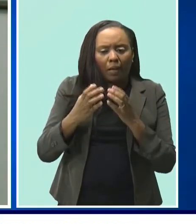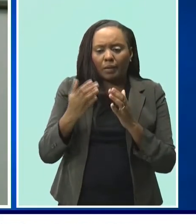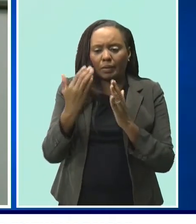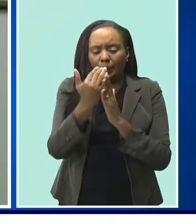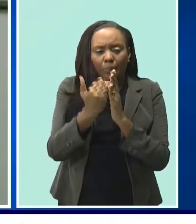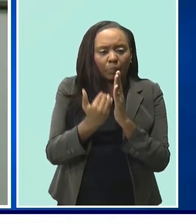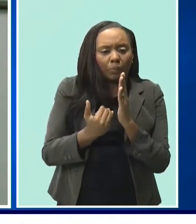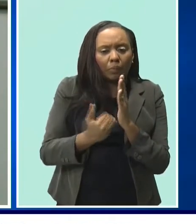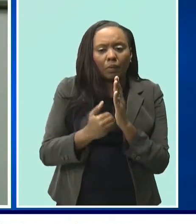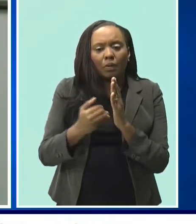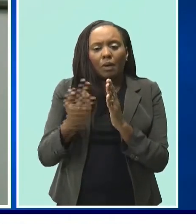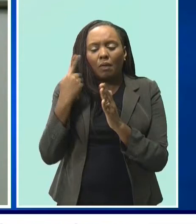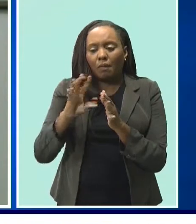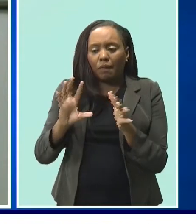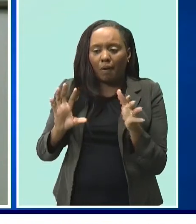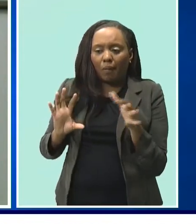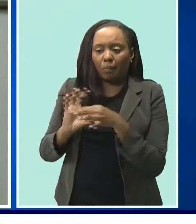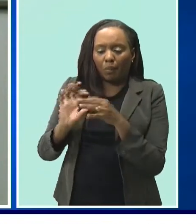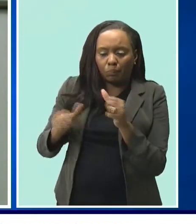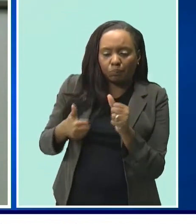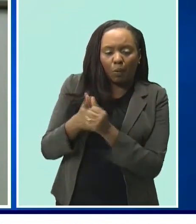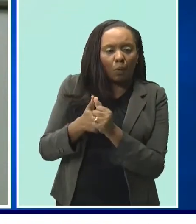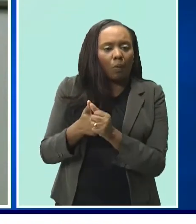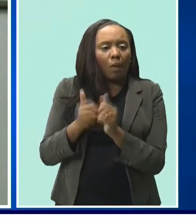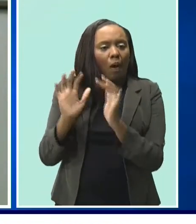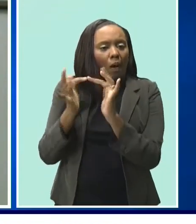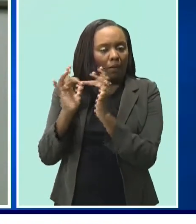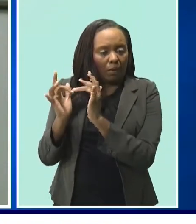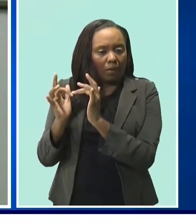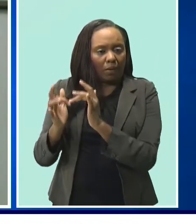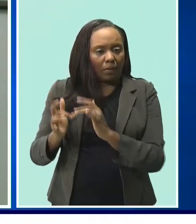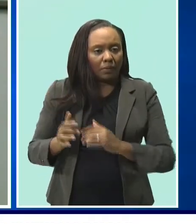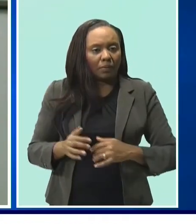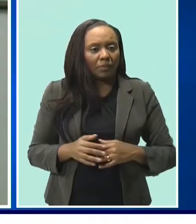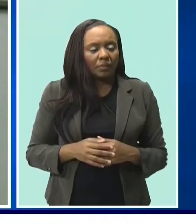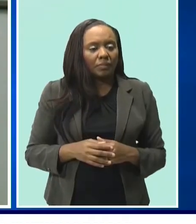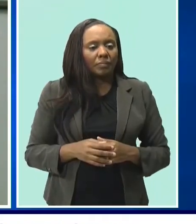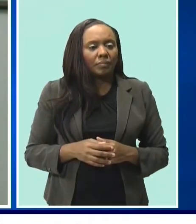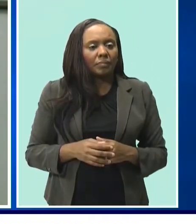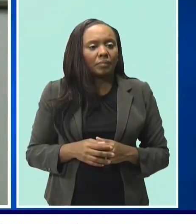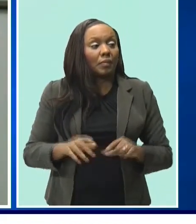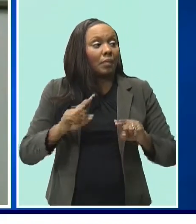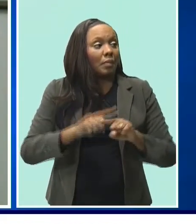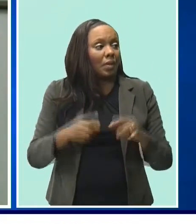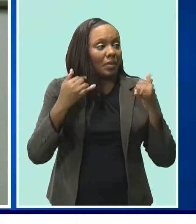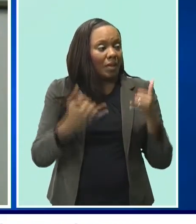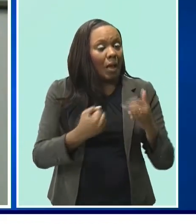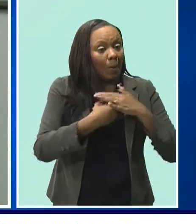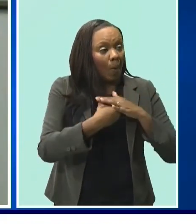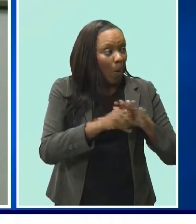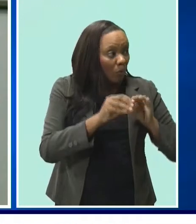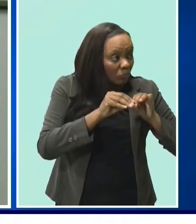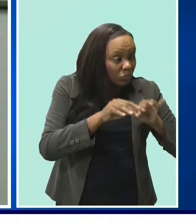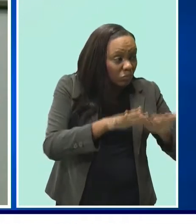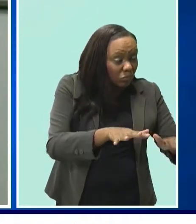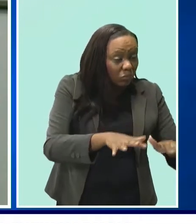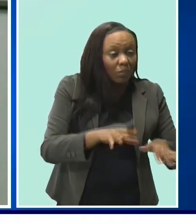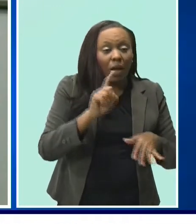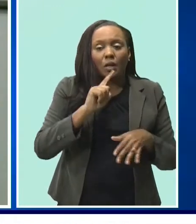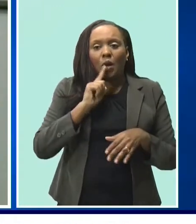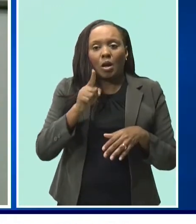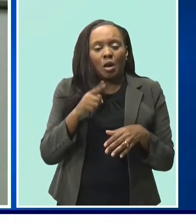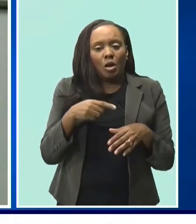in that period too, we should also be getting milk as a result. Agriculture Minister Indar Ware notes while yields have been low, the ministry is hoping for